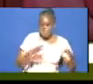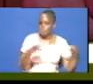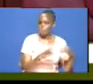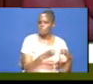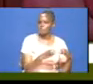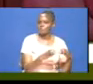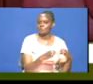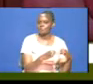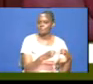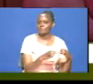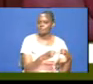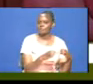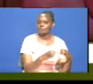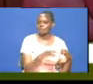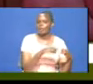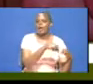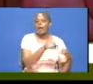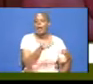and other